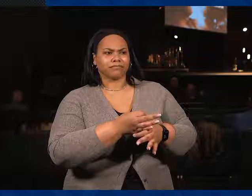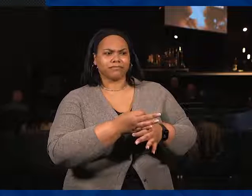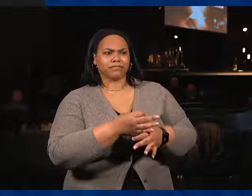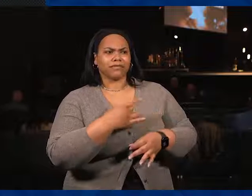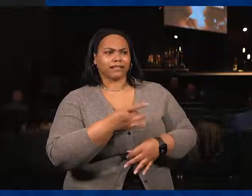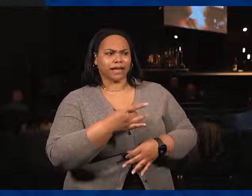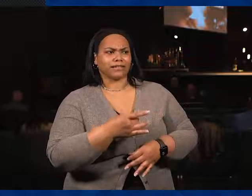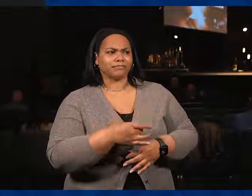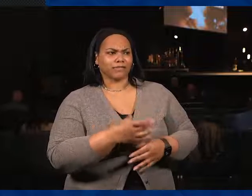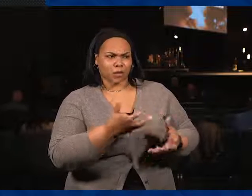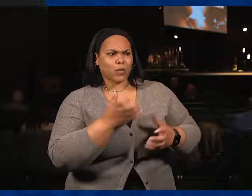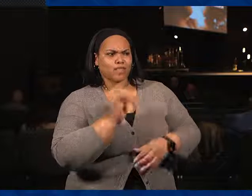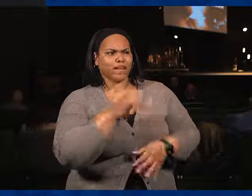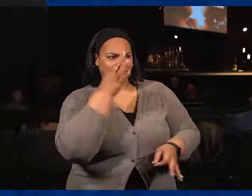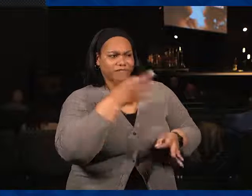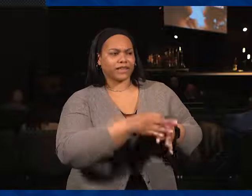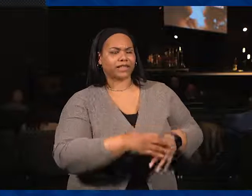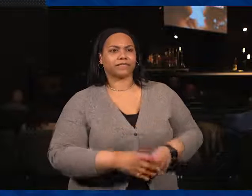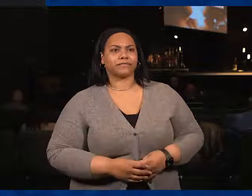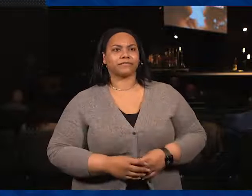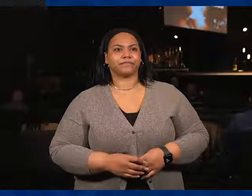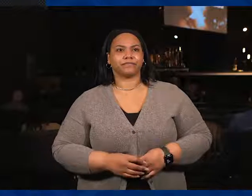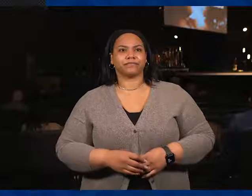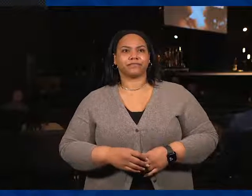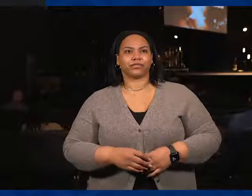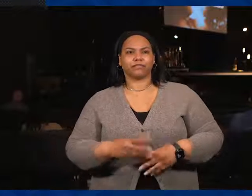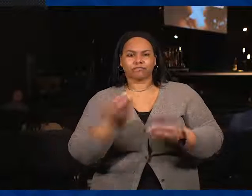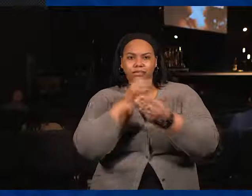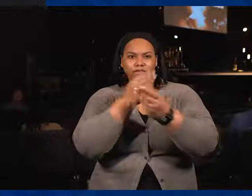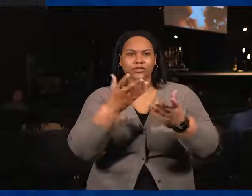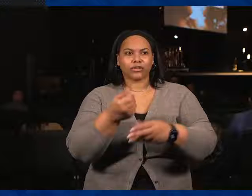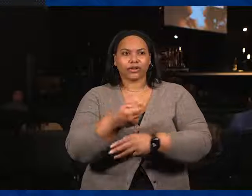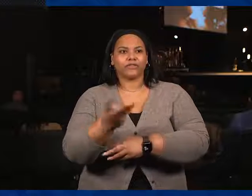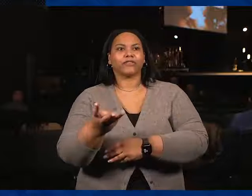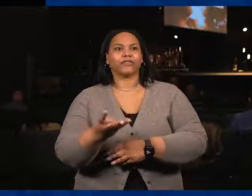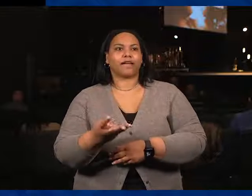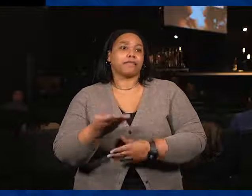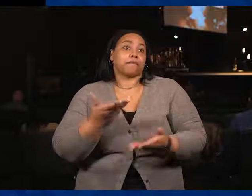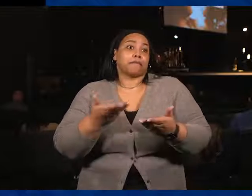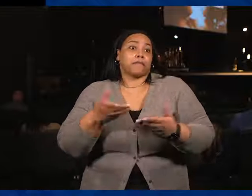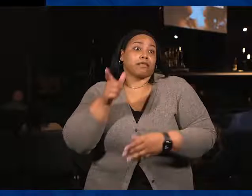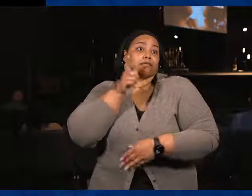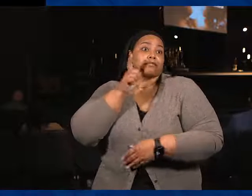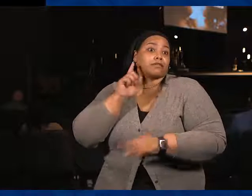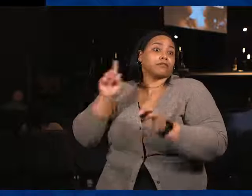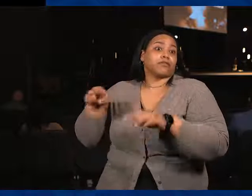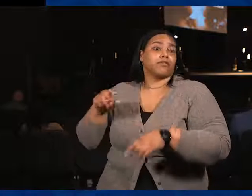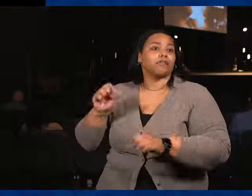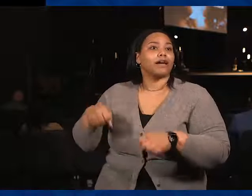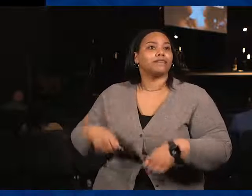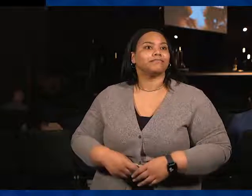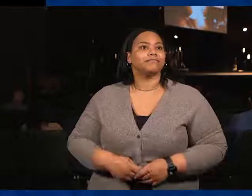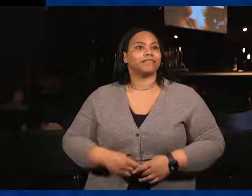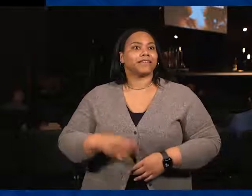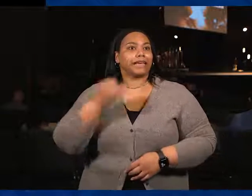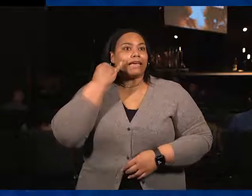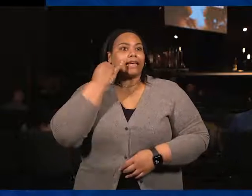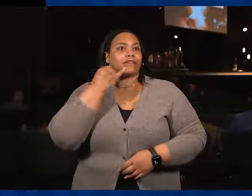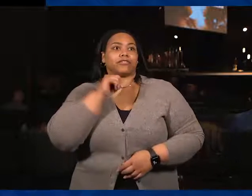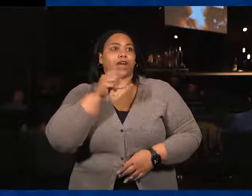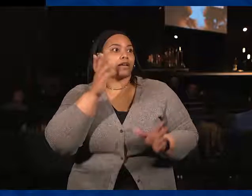about. Well, let me give you a few things about it, then maybe we can go to brunch. If you haven't daydreamed on